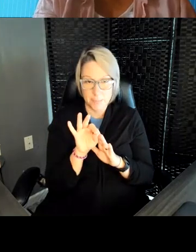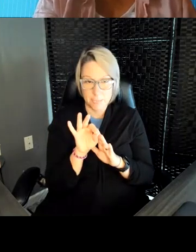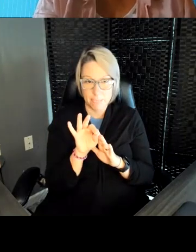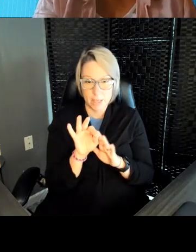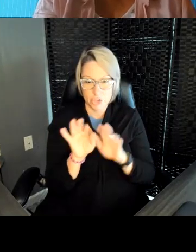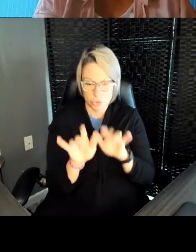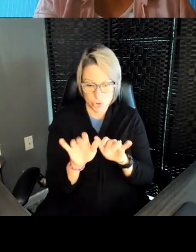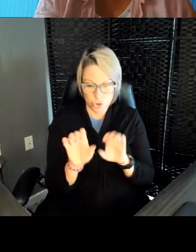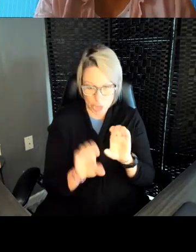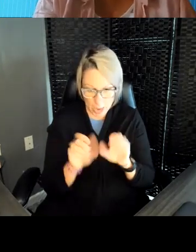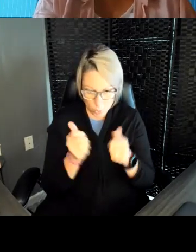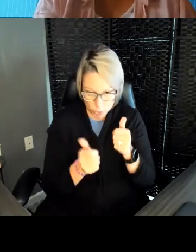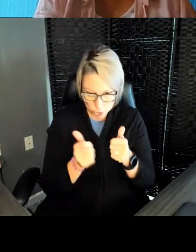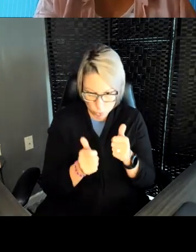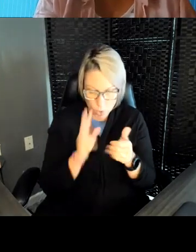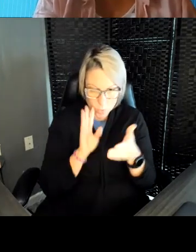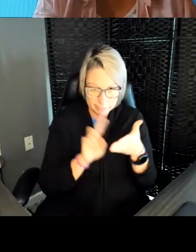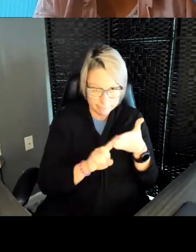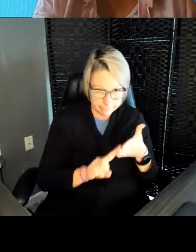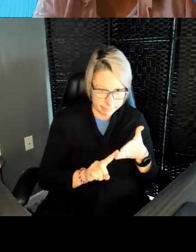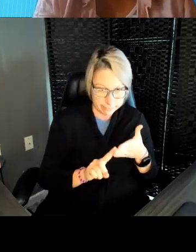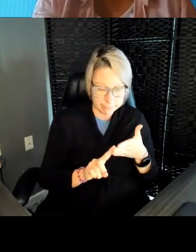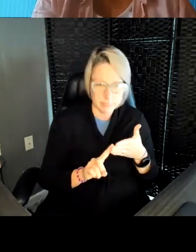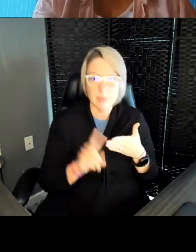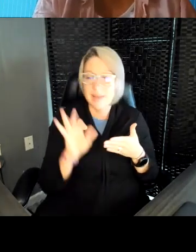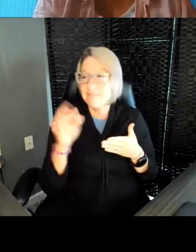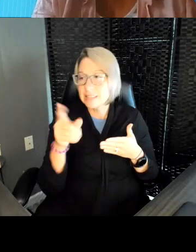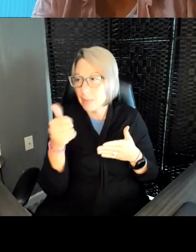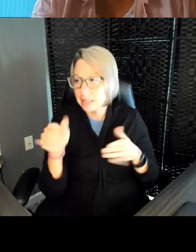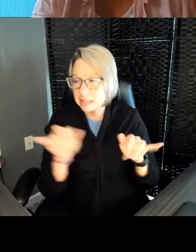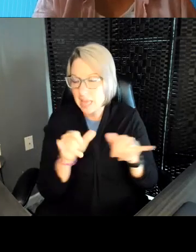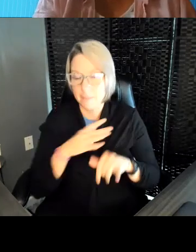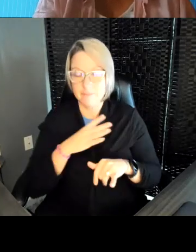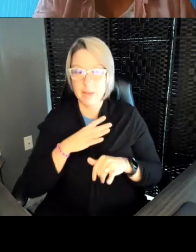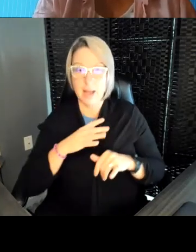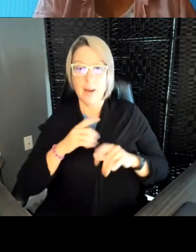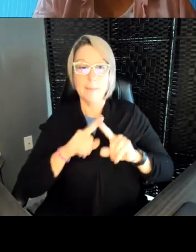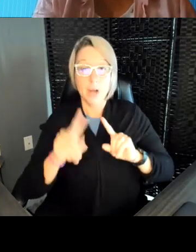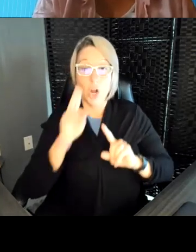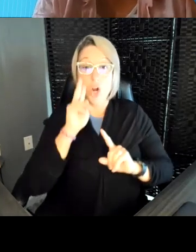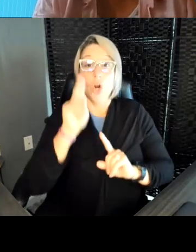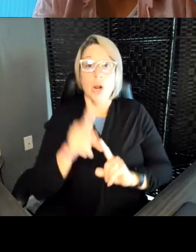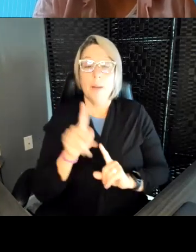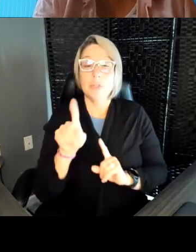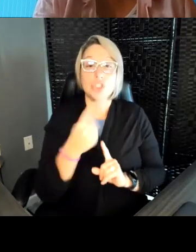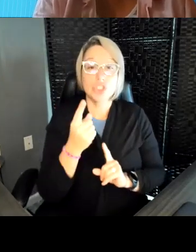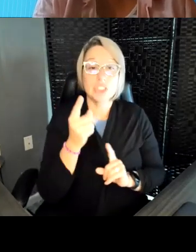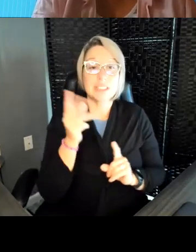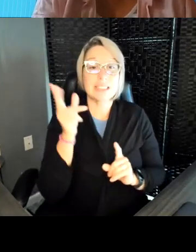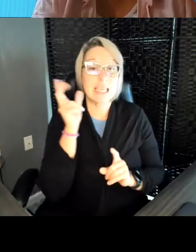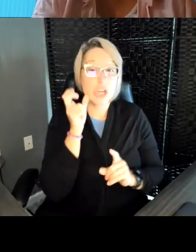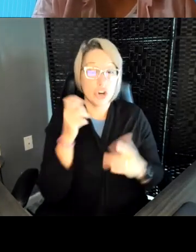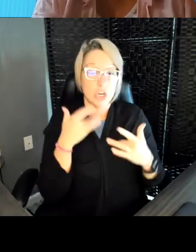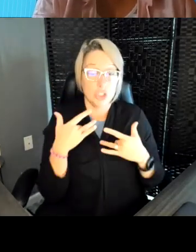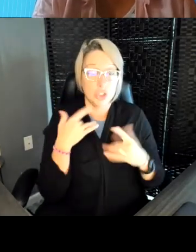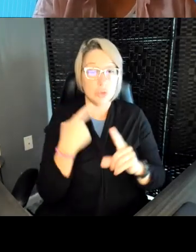in the chat, which one you're going to do. And if some of you do the same one, that's okay. Google just hearing and vision concerns.